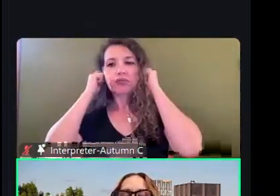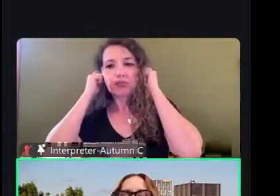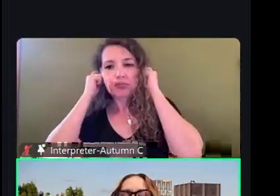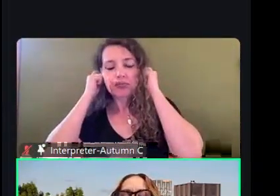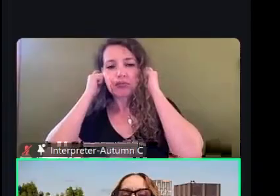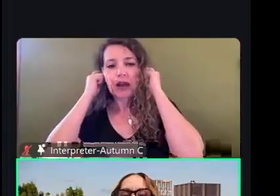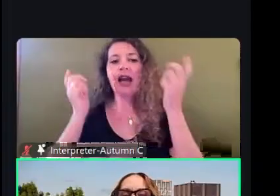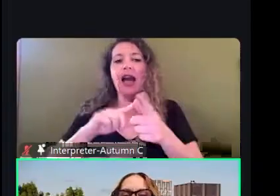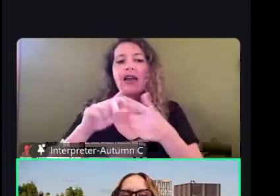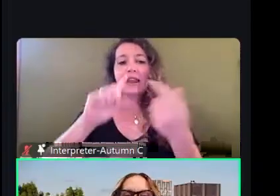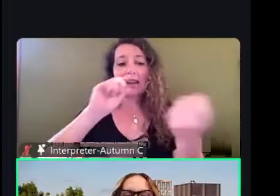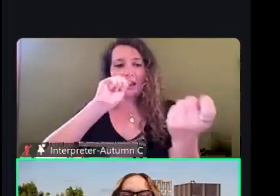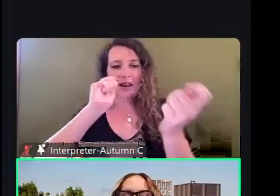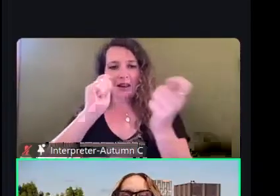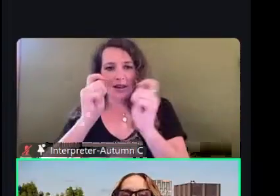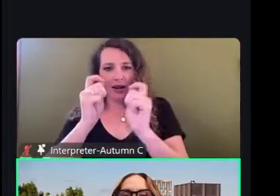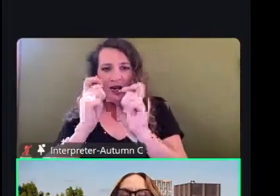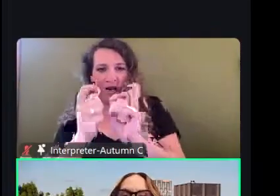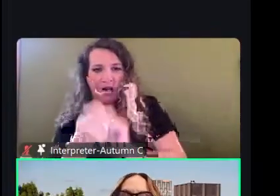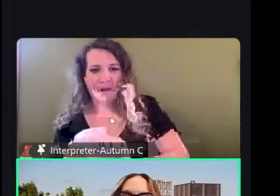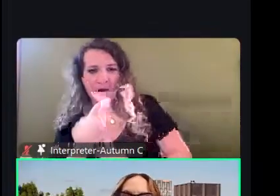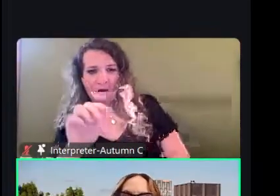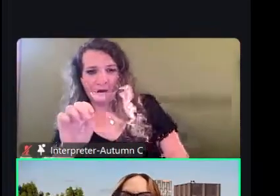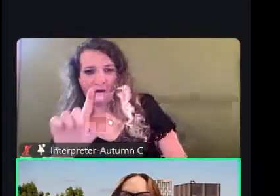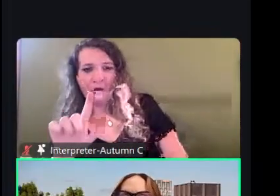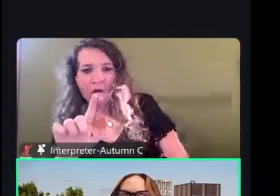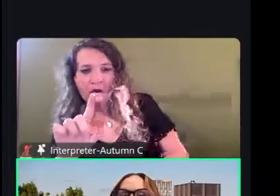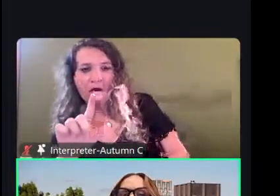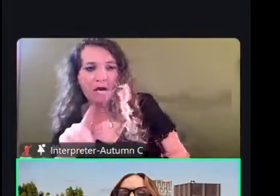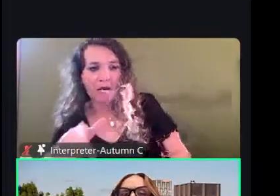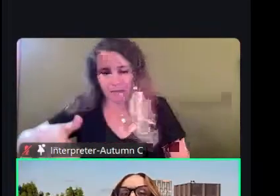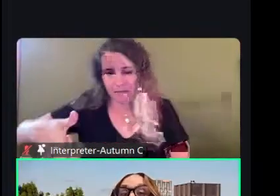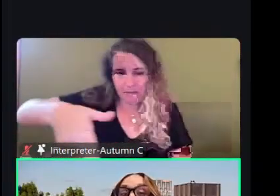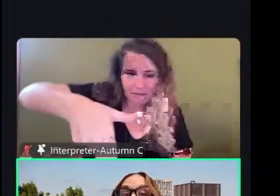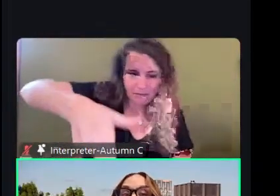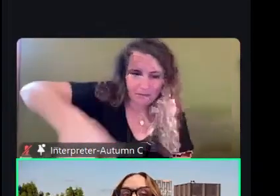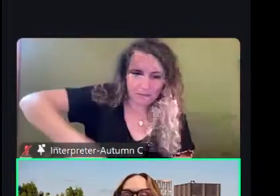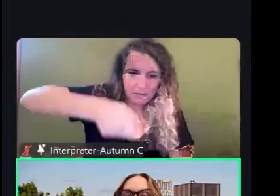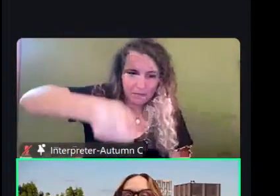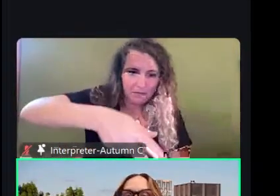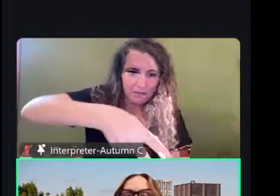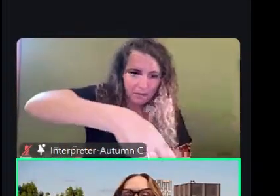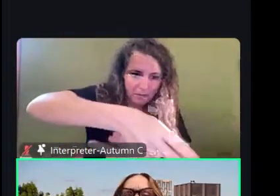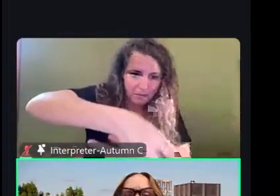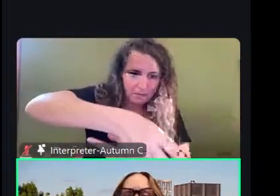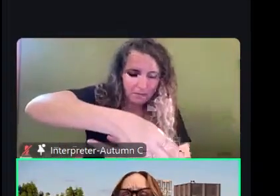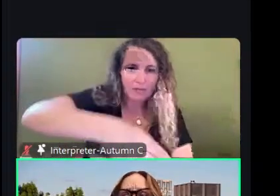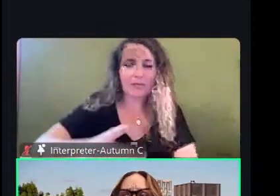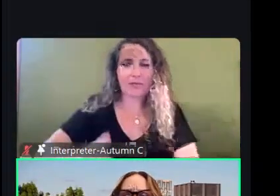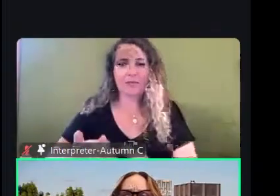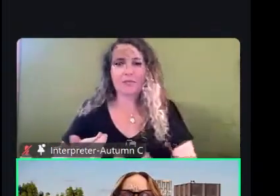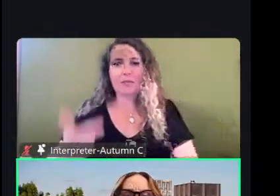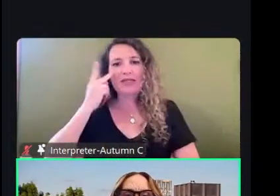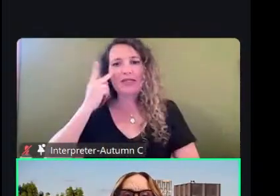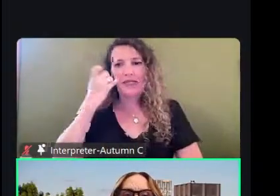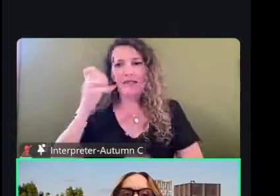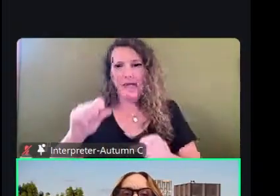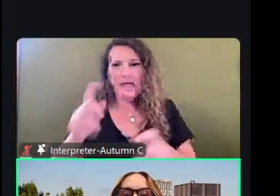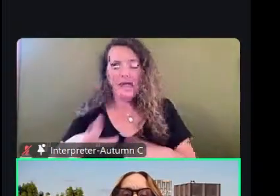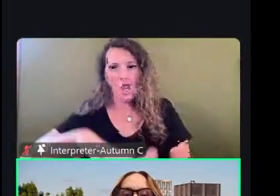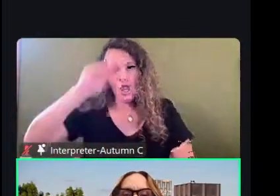tool to put in the mix of just seeing if they actually learn to shift and use it. This is just an image of